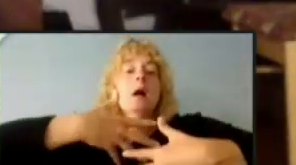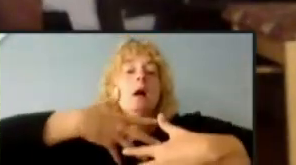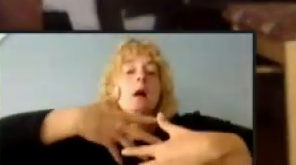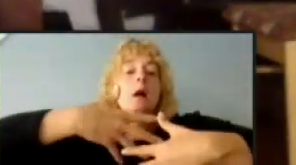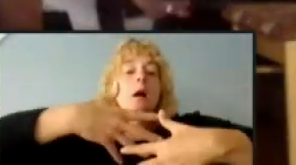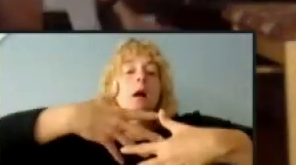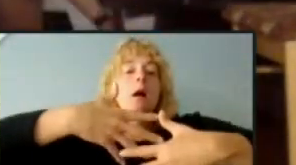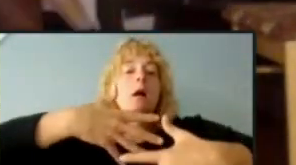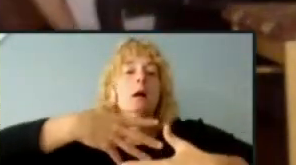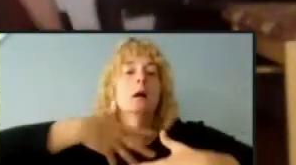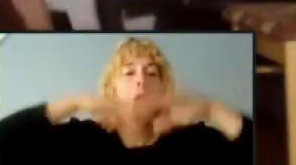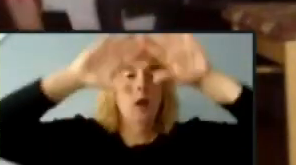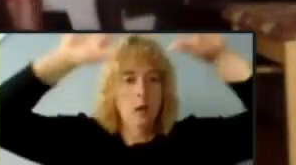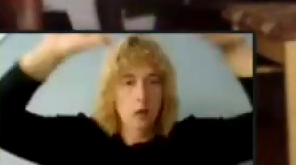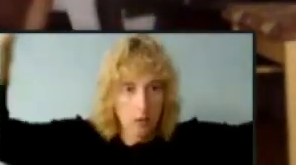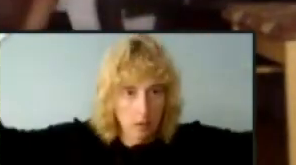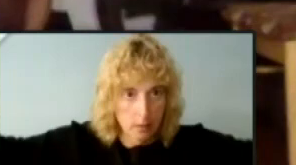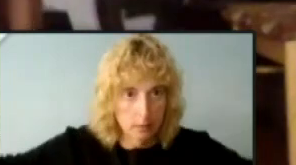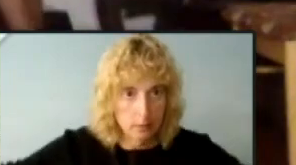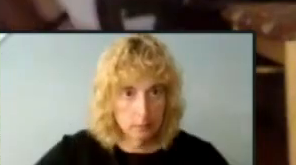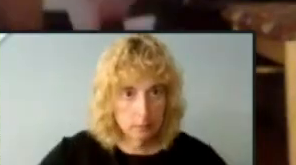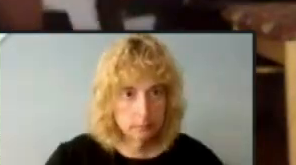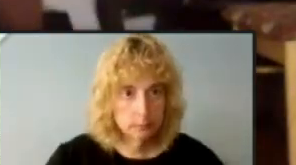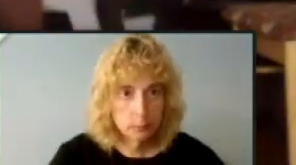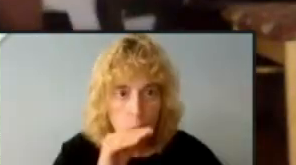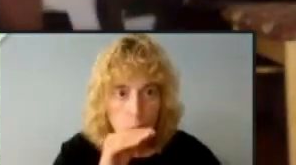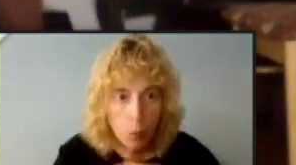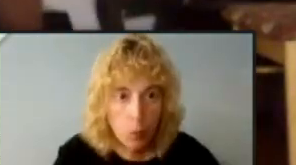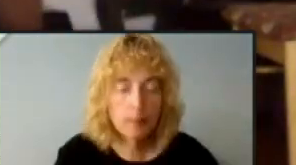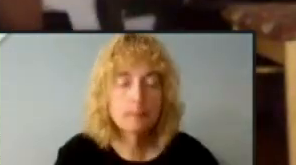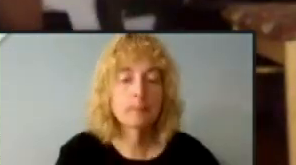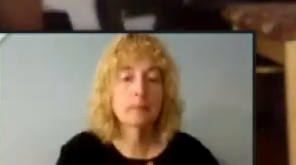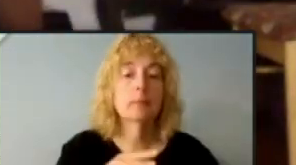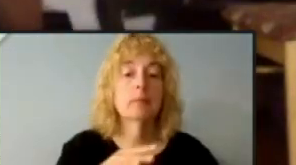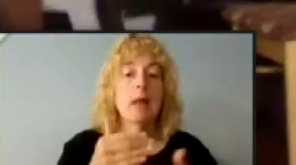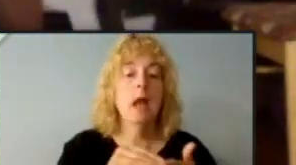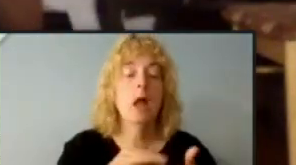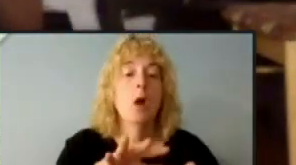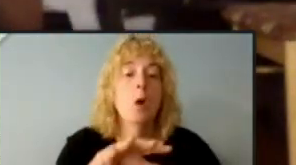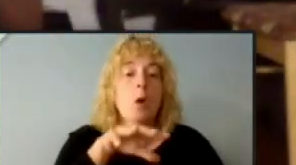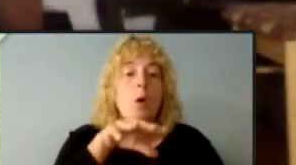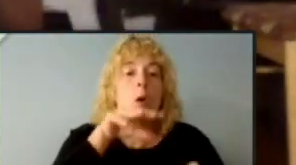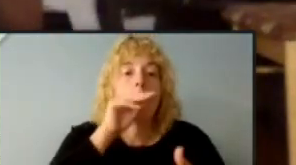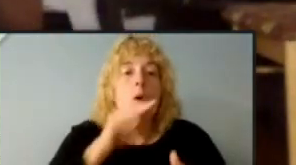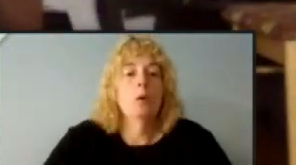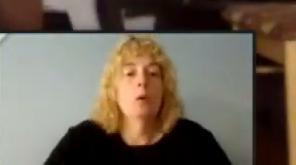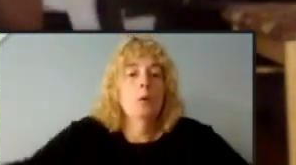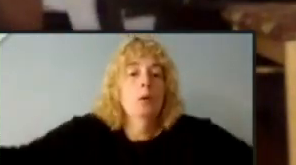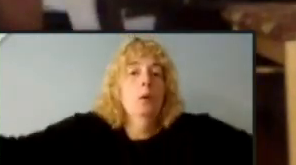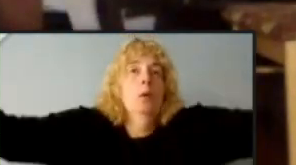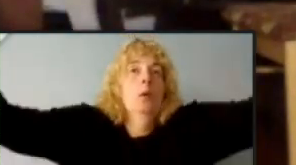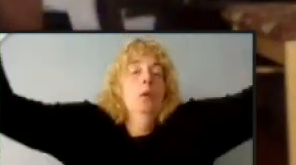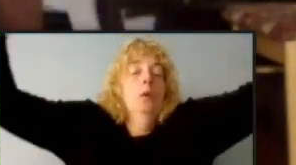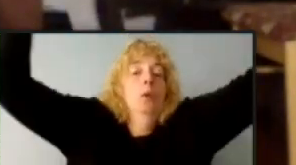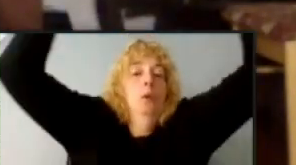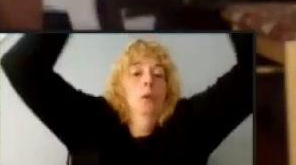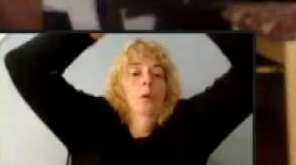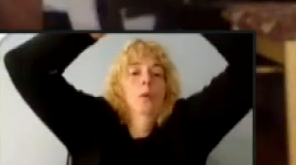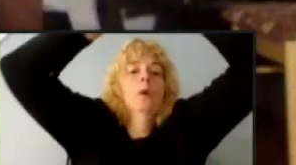here. And again, inhale, open to receive, to accept this breath.